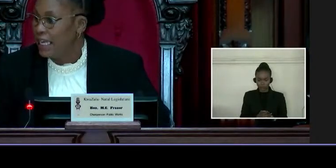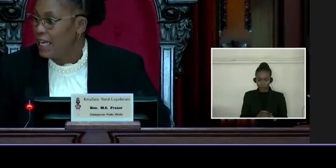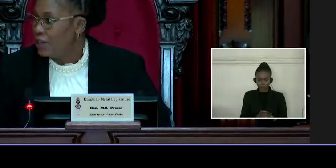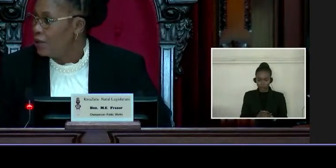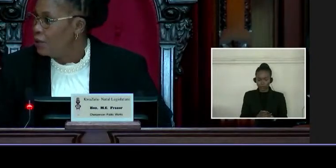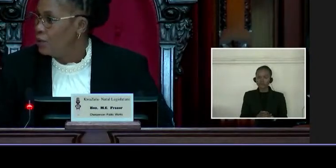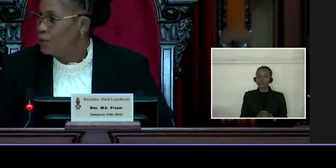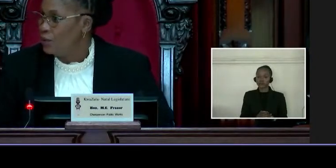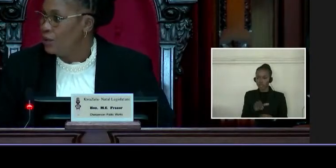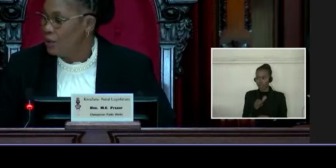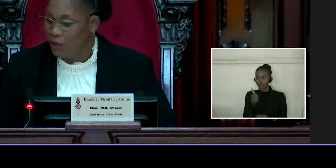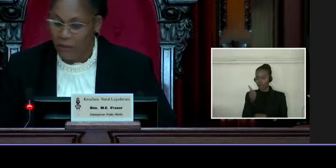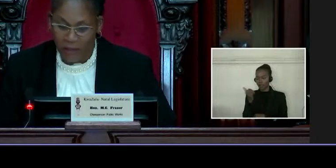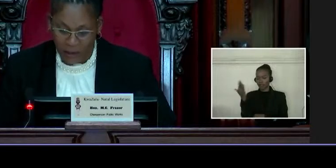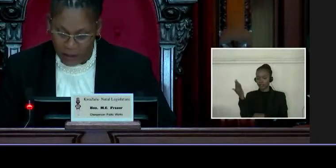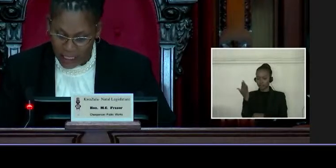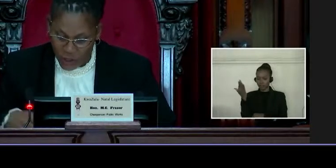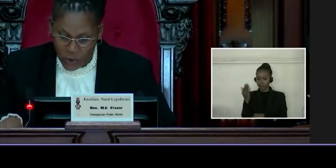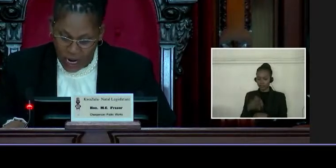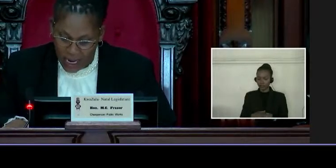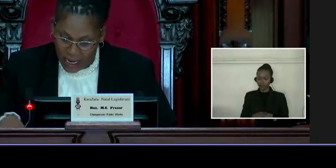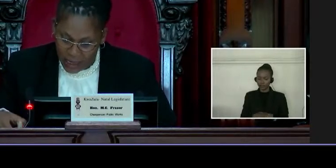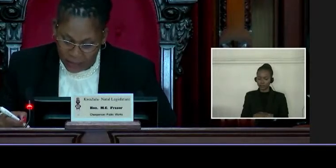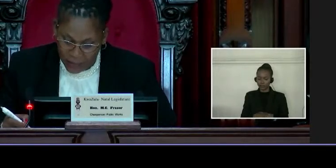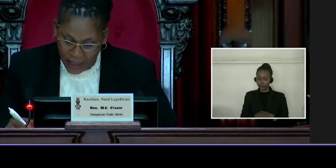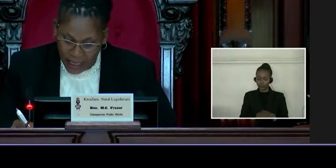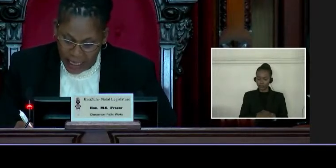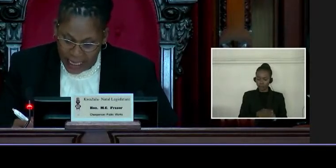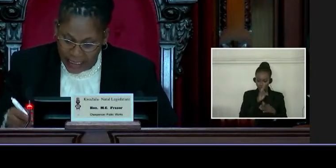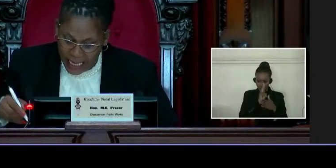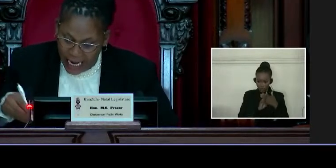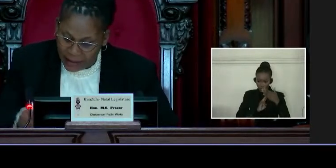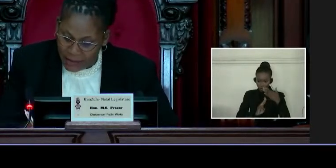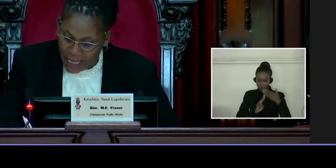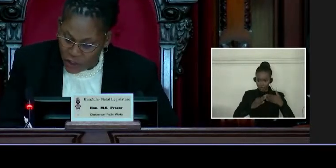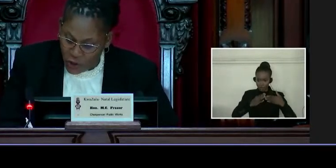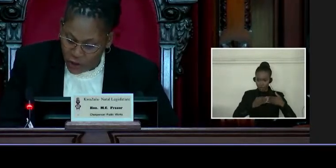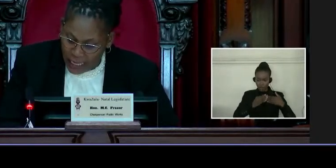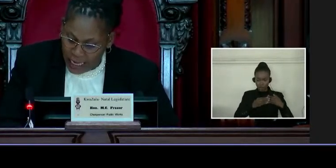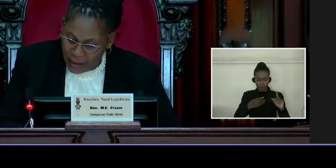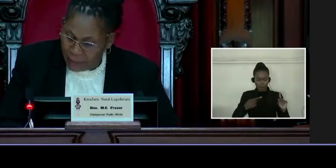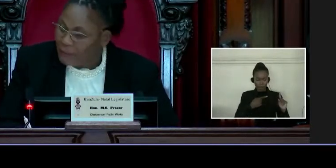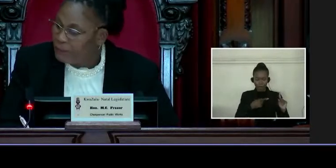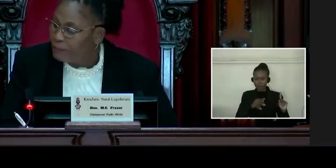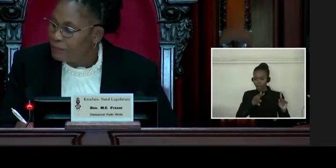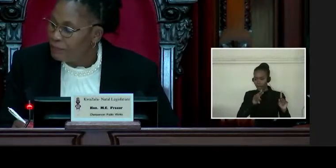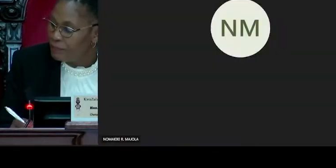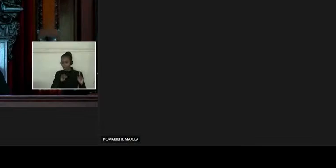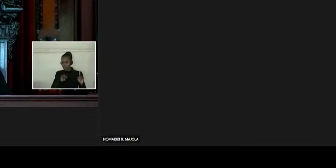hollande from sony and aroma